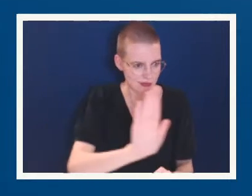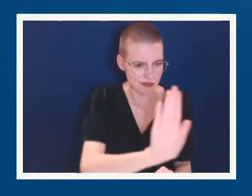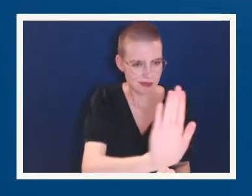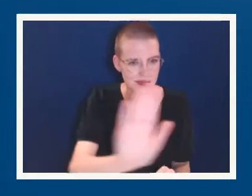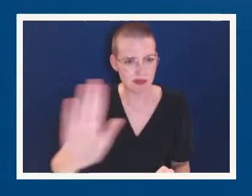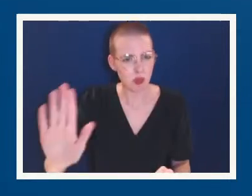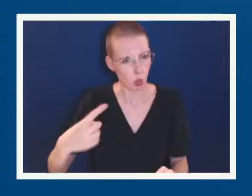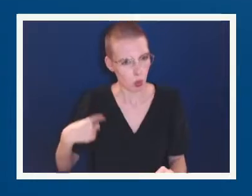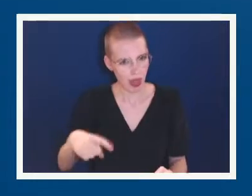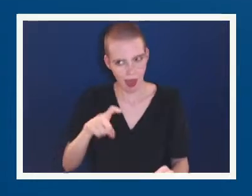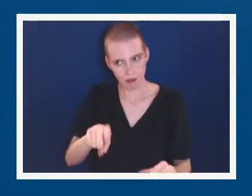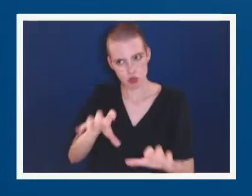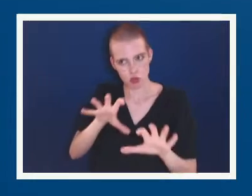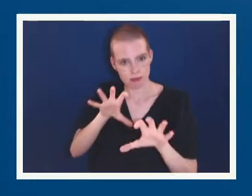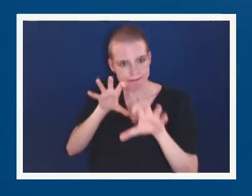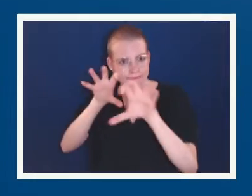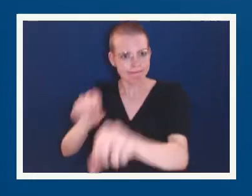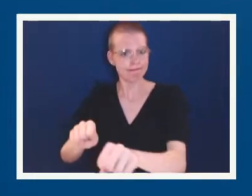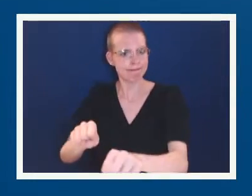together.